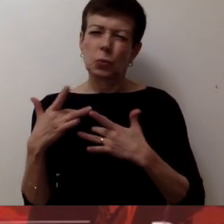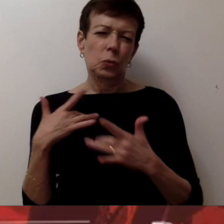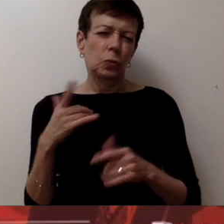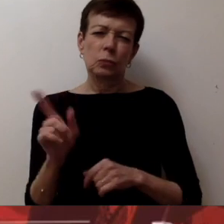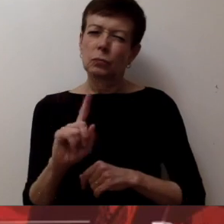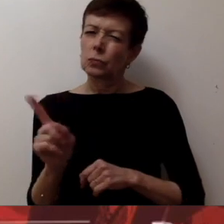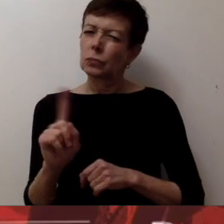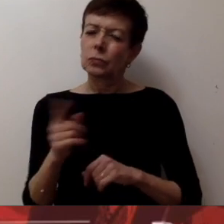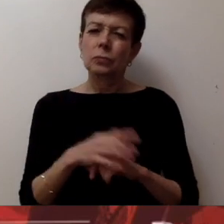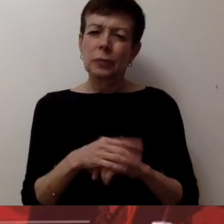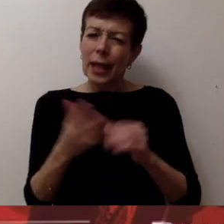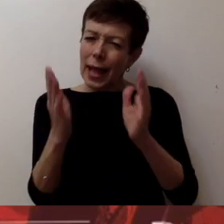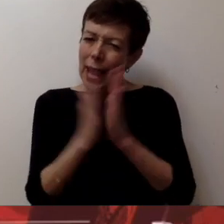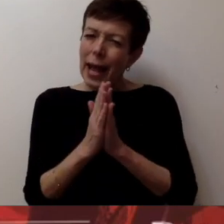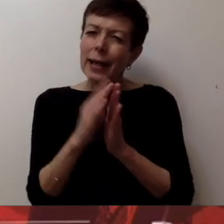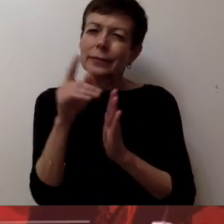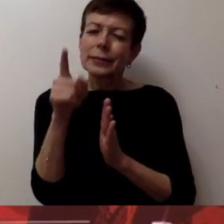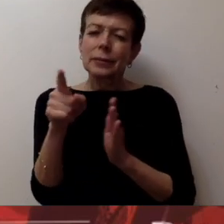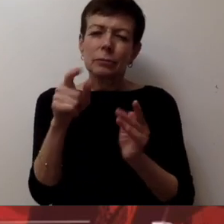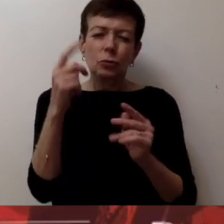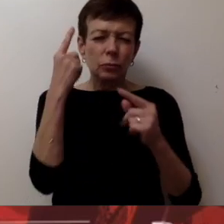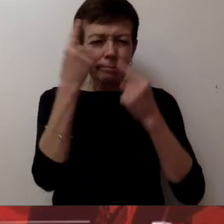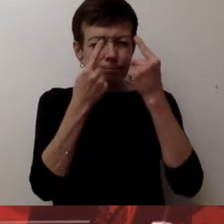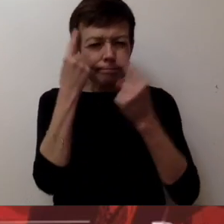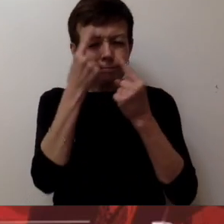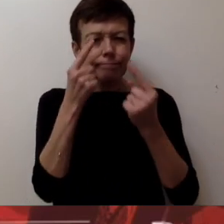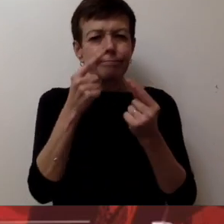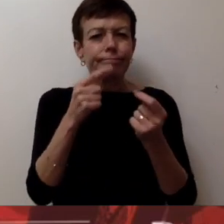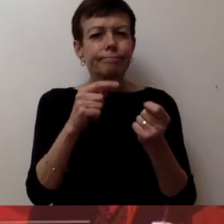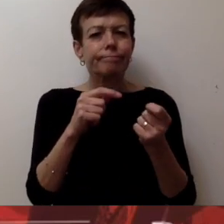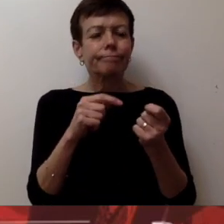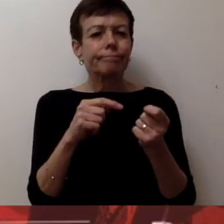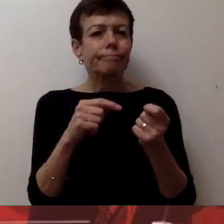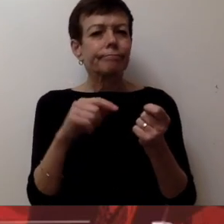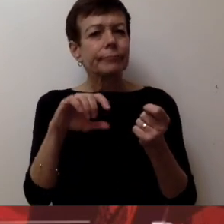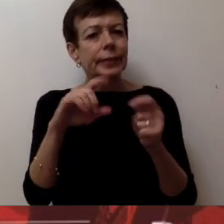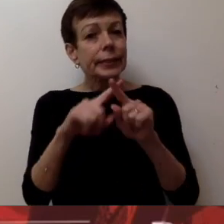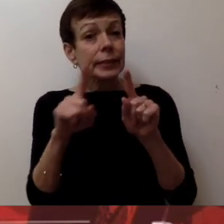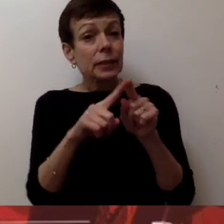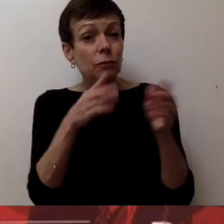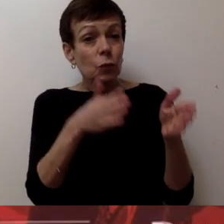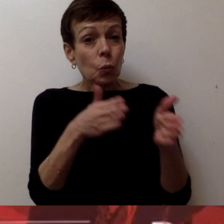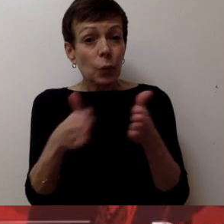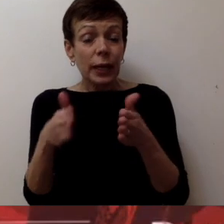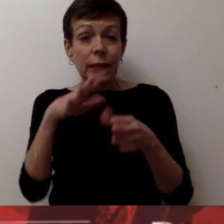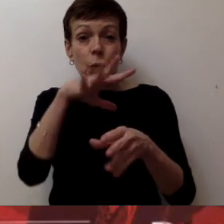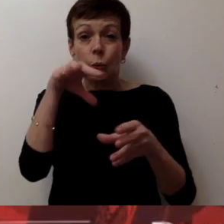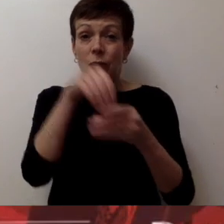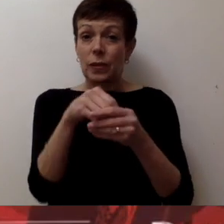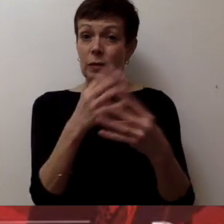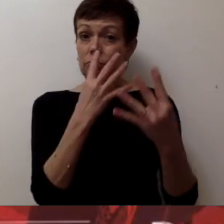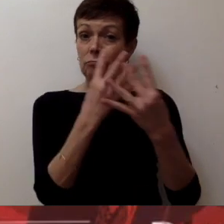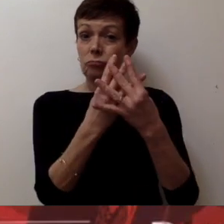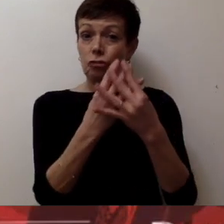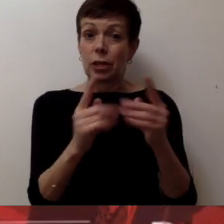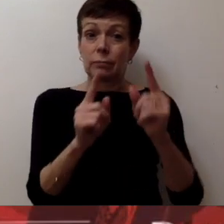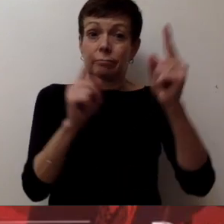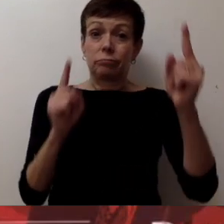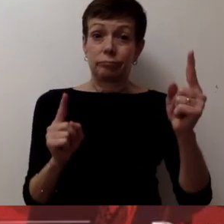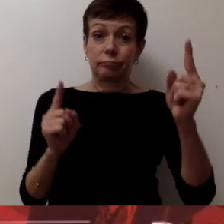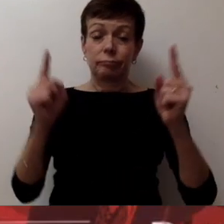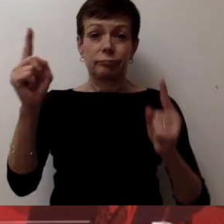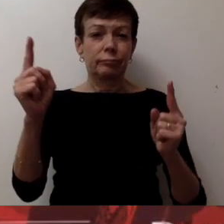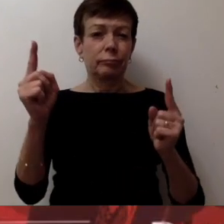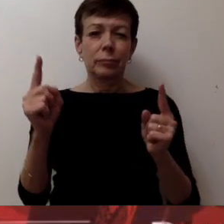requesting that he pursue alternative means of distancing and self-isolation within the